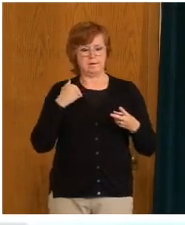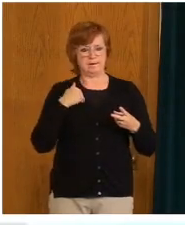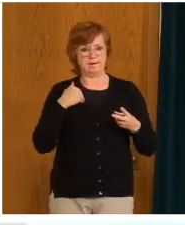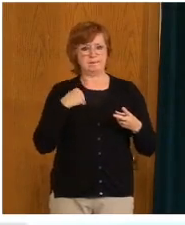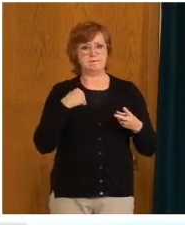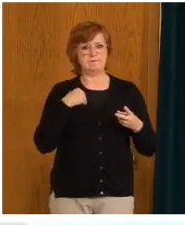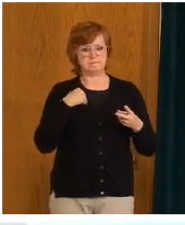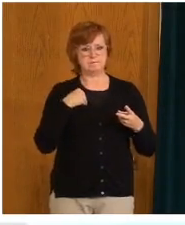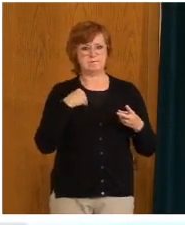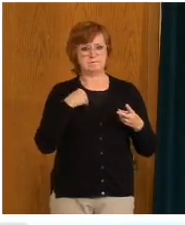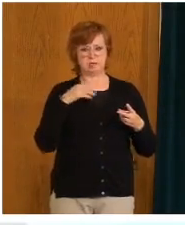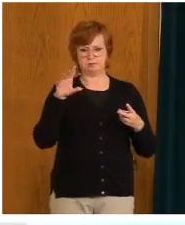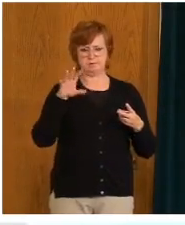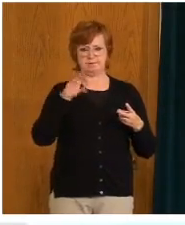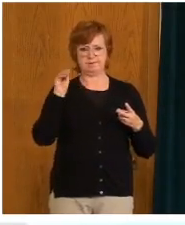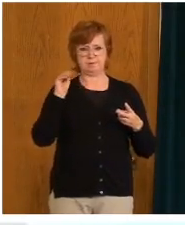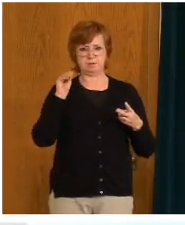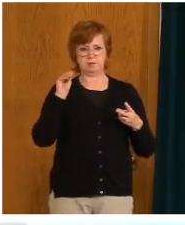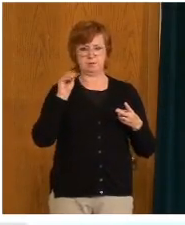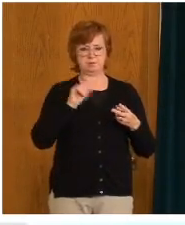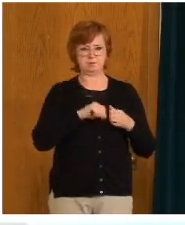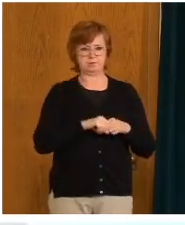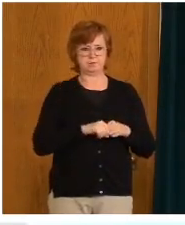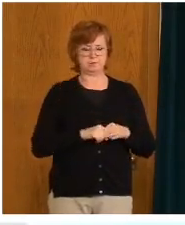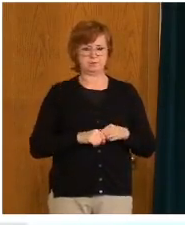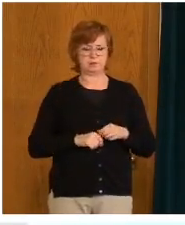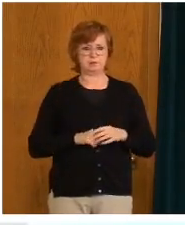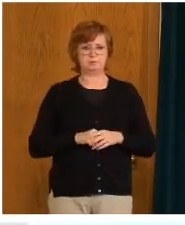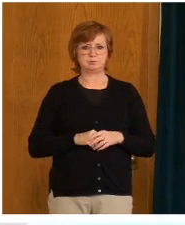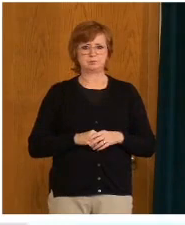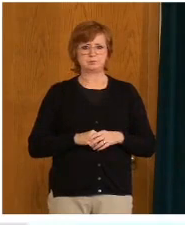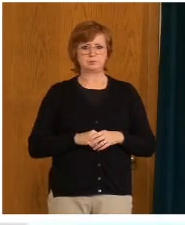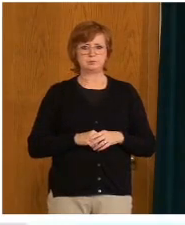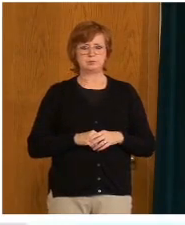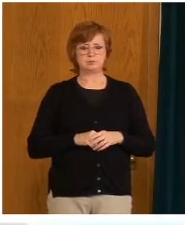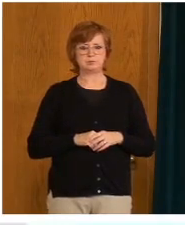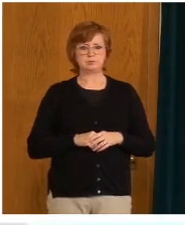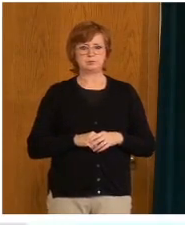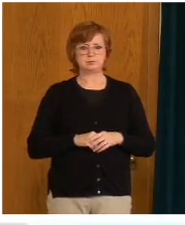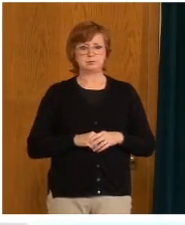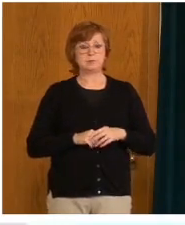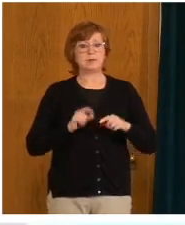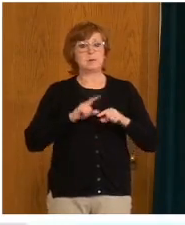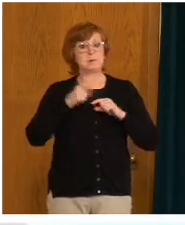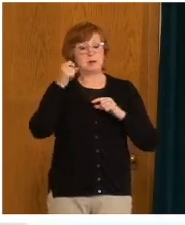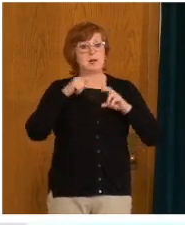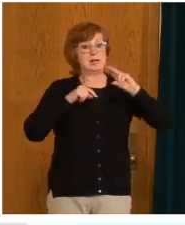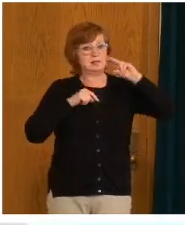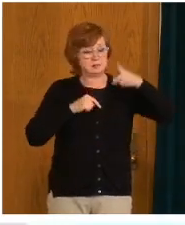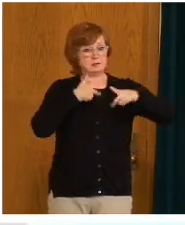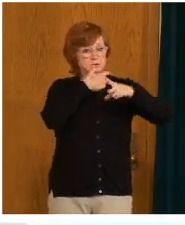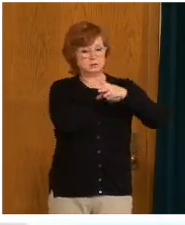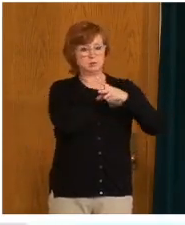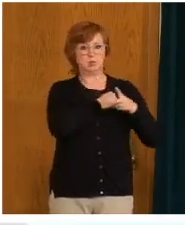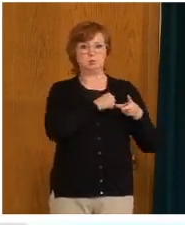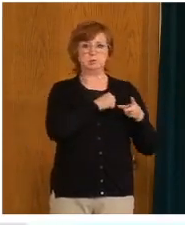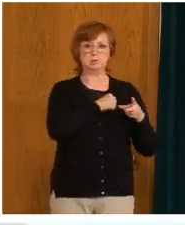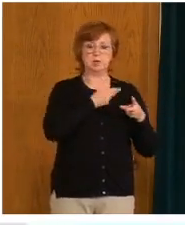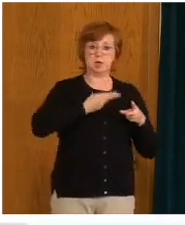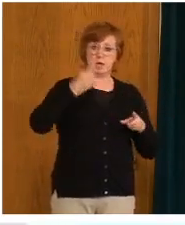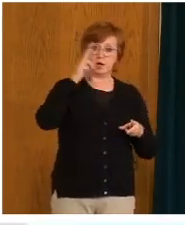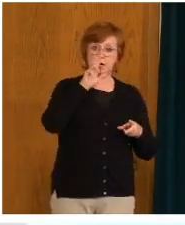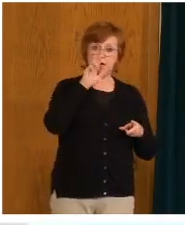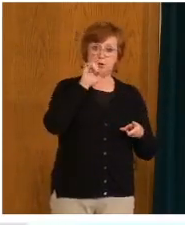the incidence rate may be lower. So there's good evidence now to support second doses with